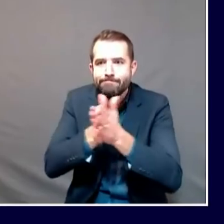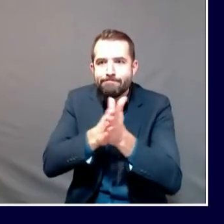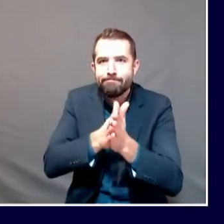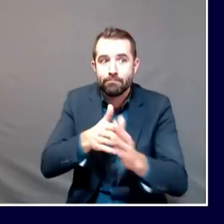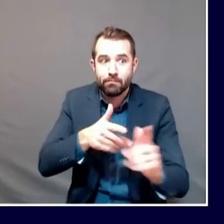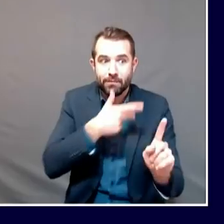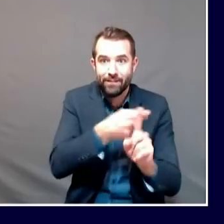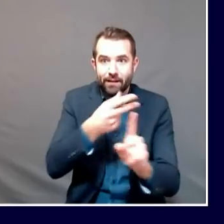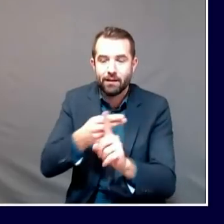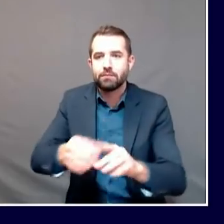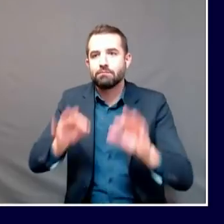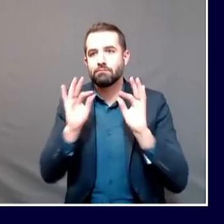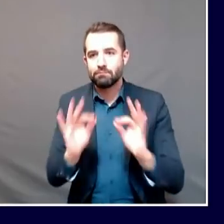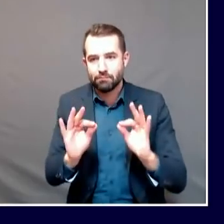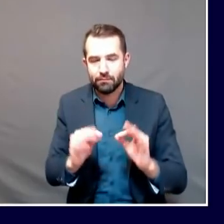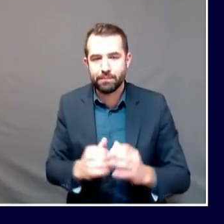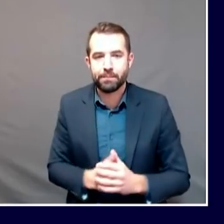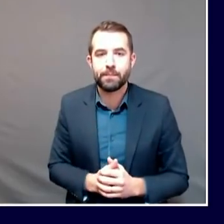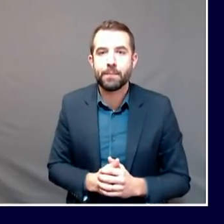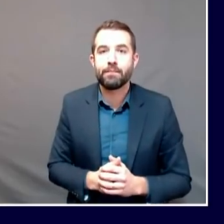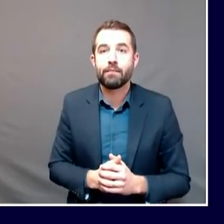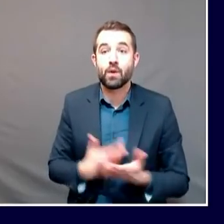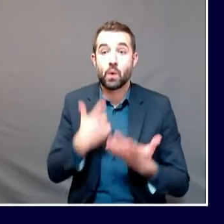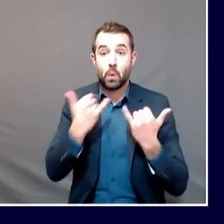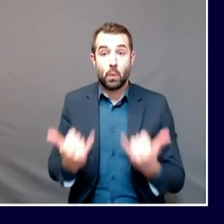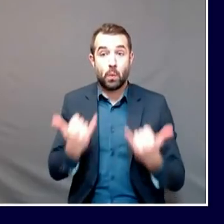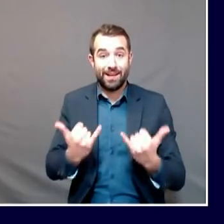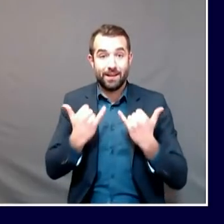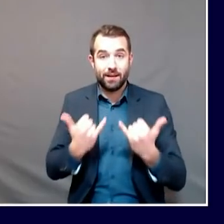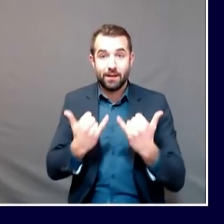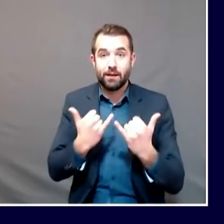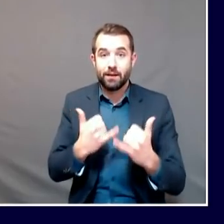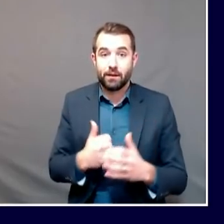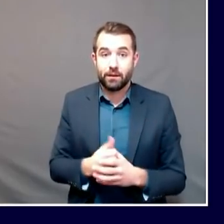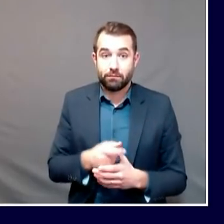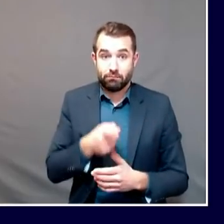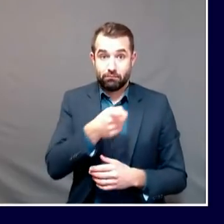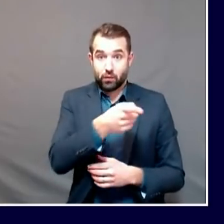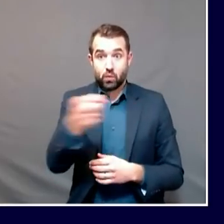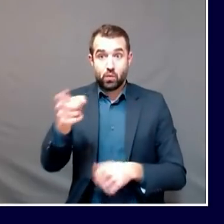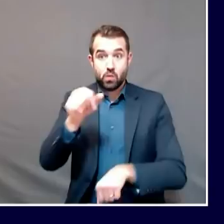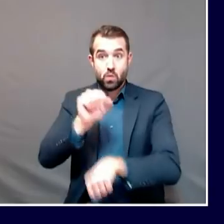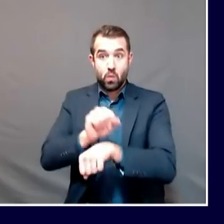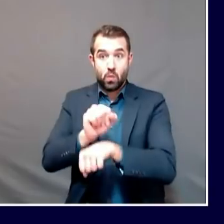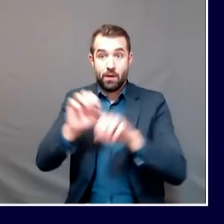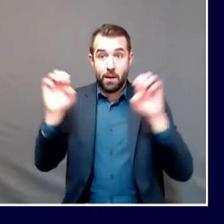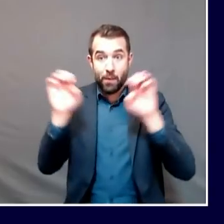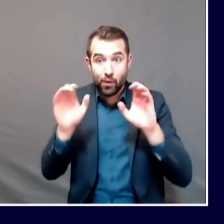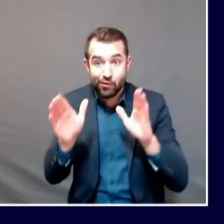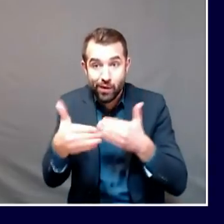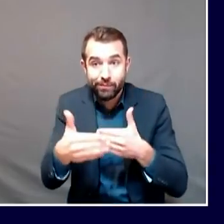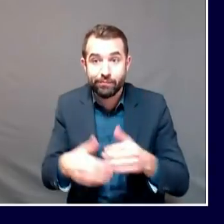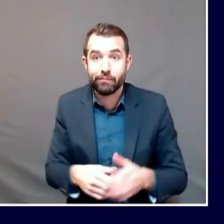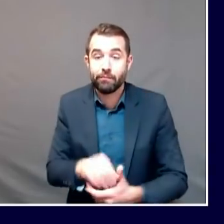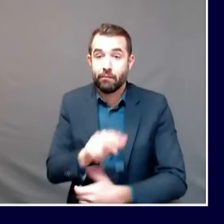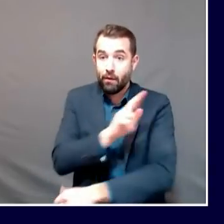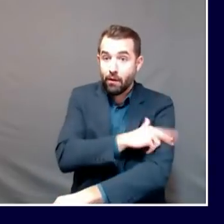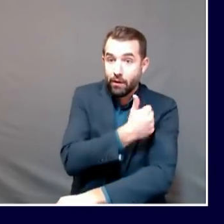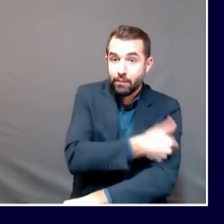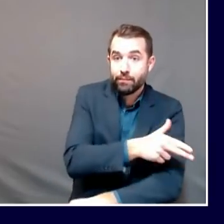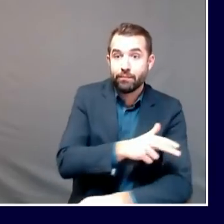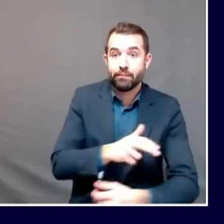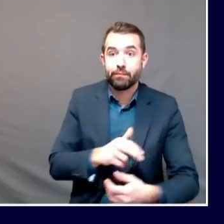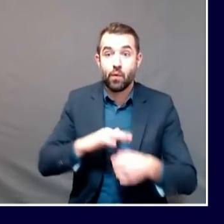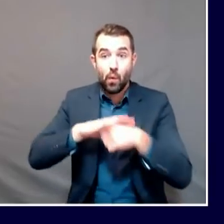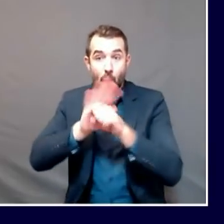a healthcare provider who works, for example, in an emergency room or in an ICU or on a COVID unit, it